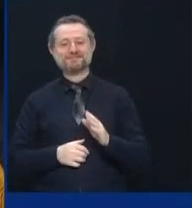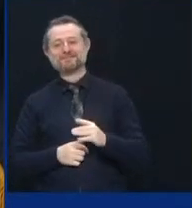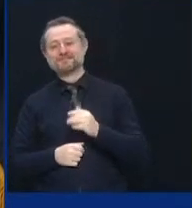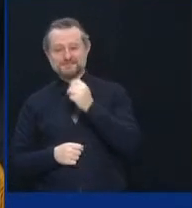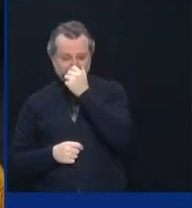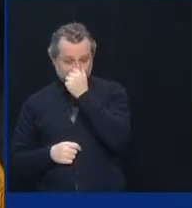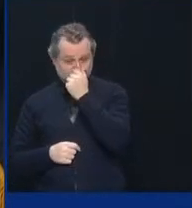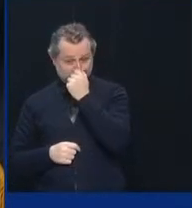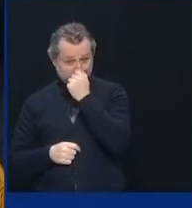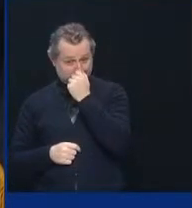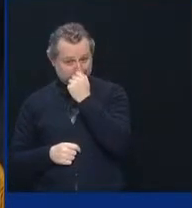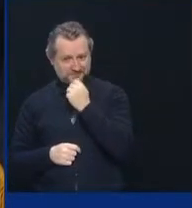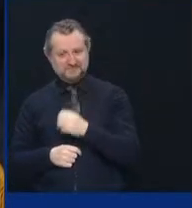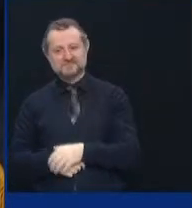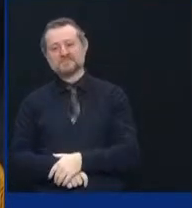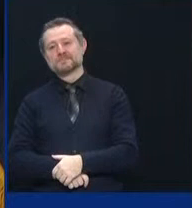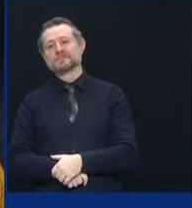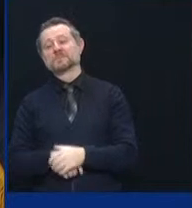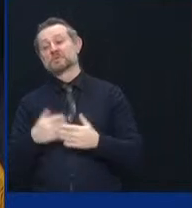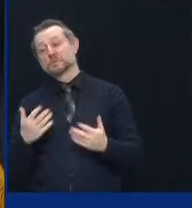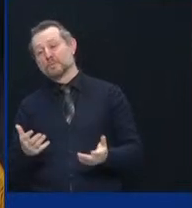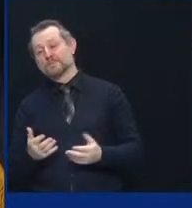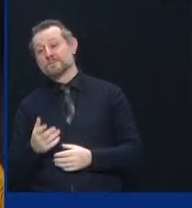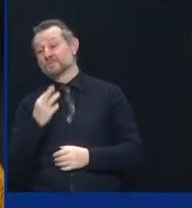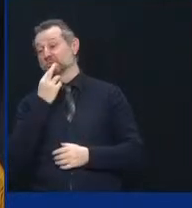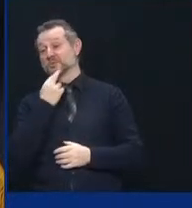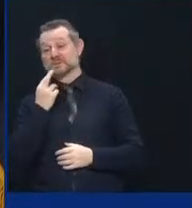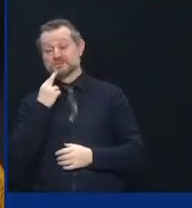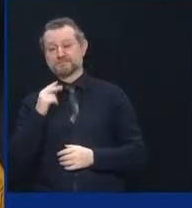On the restaurants, we